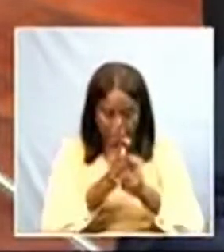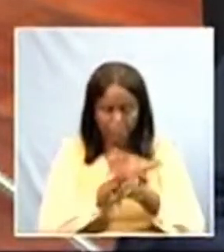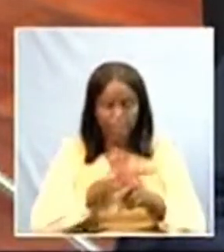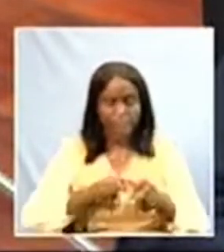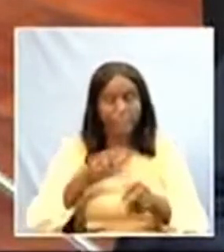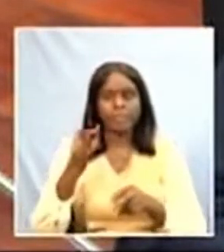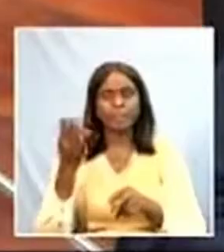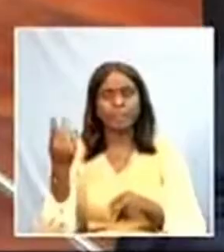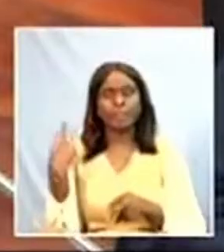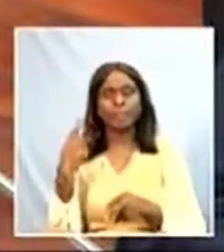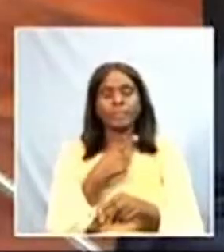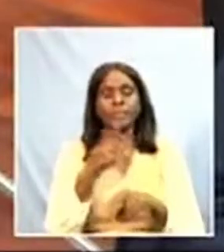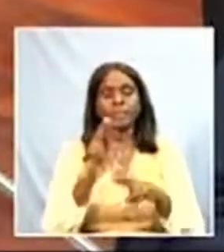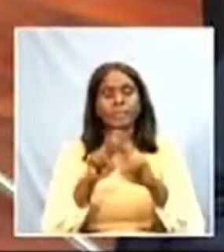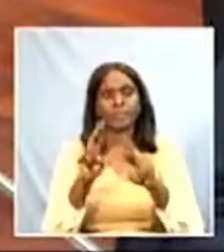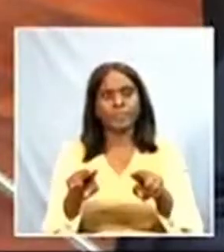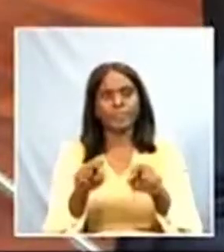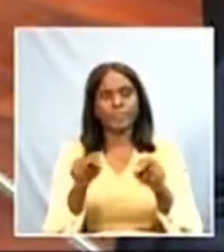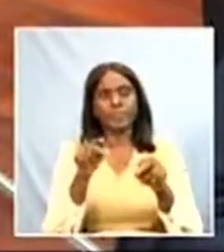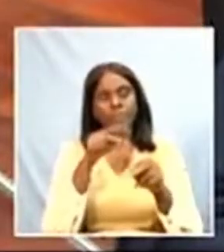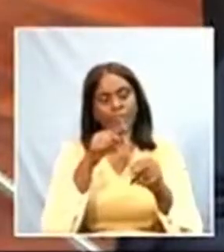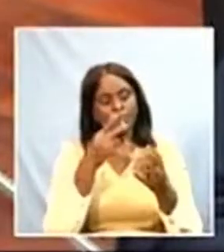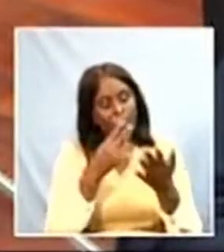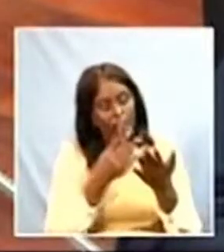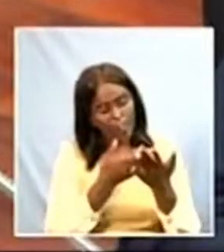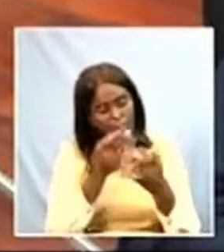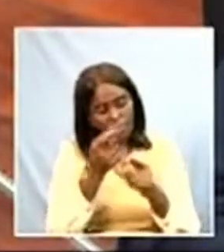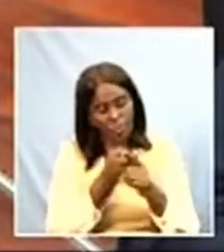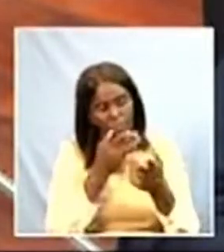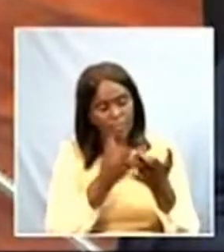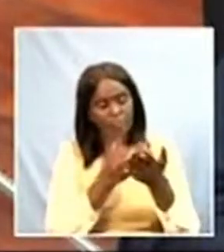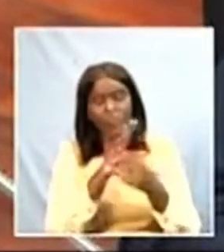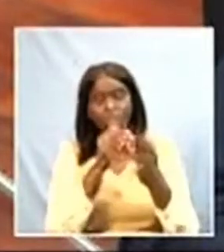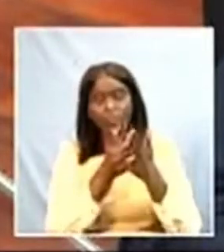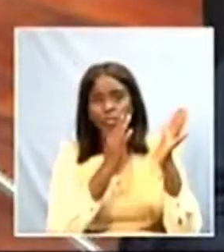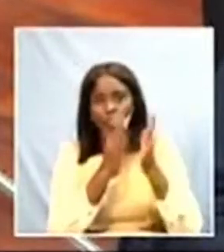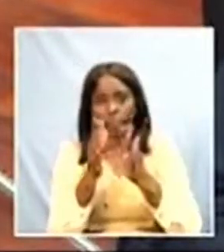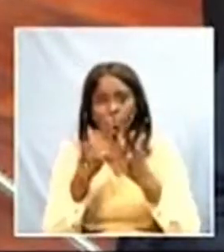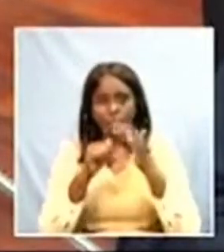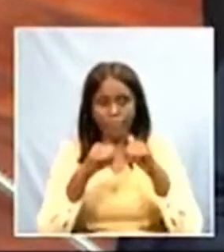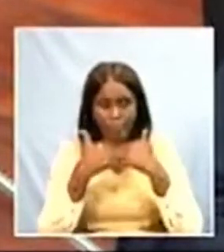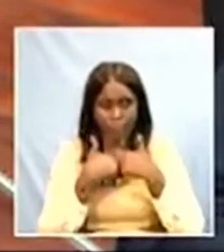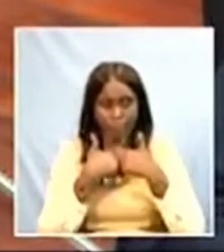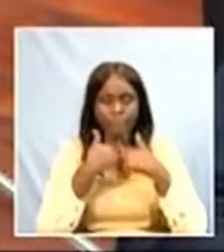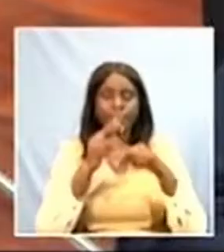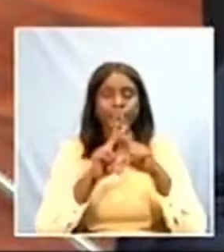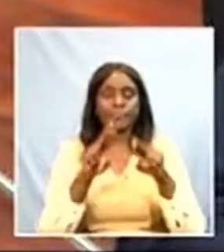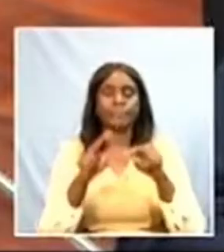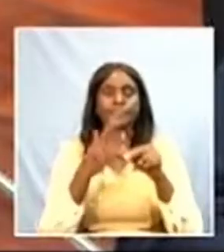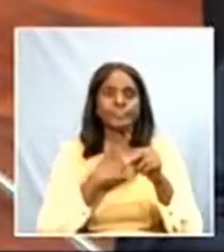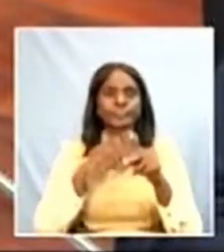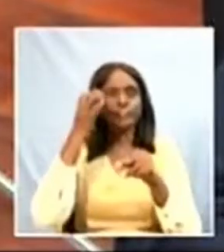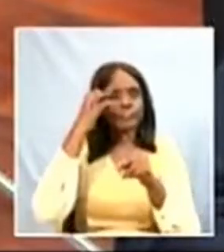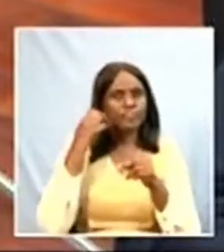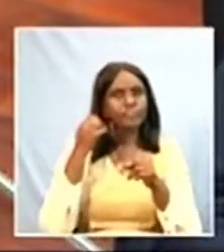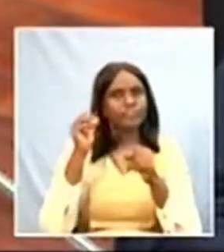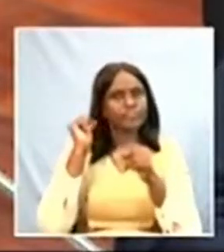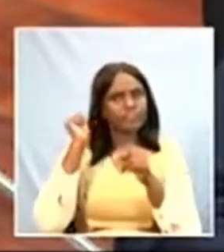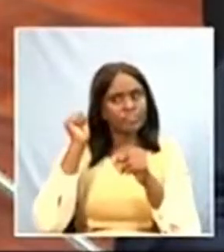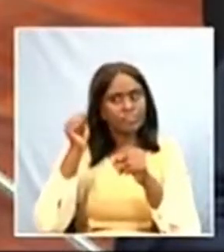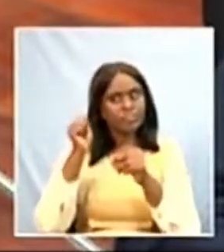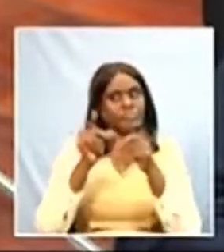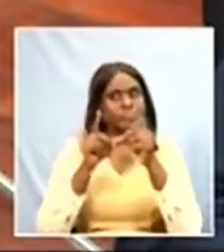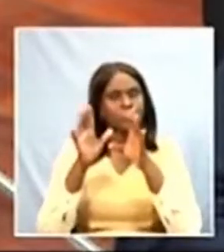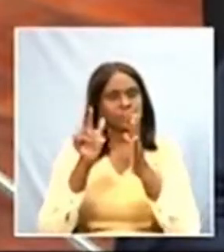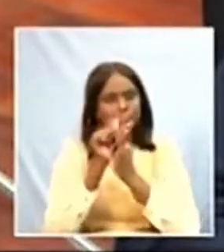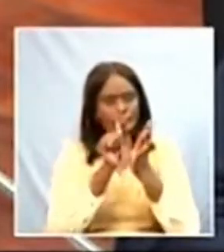of Parliament, Chair. As you can see from the corrective measures that we have undertaken, Chair, my office assigned Director Legal